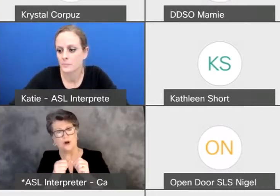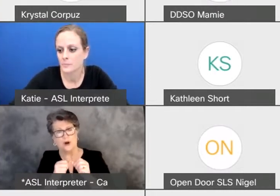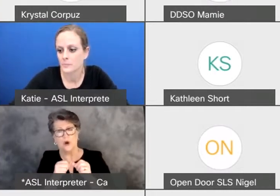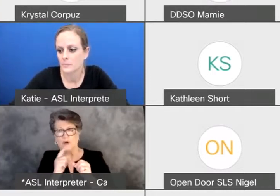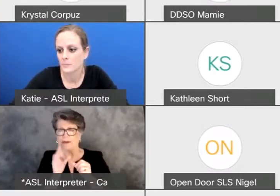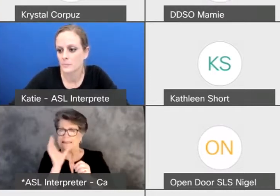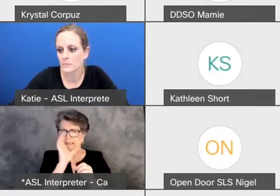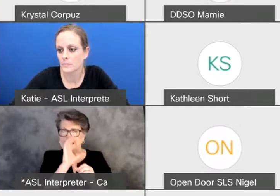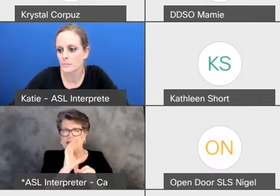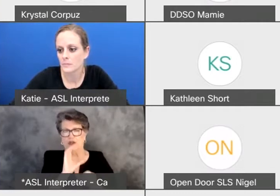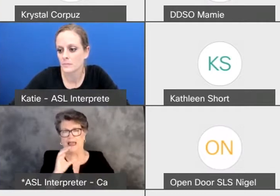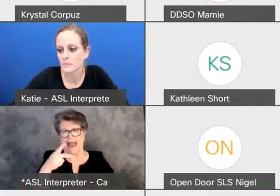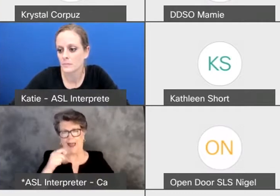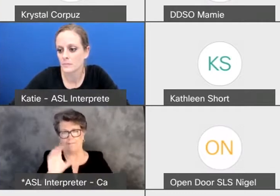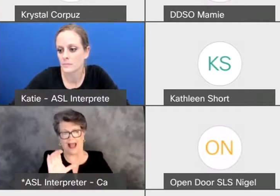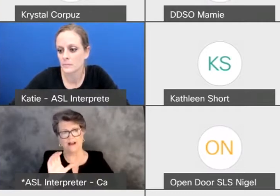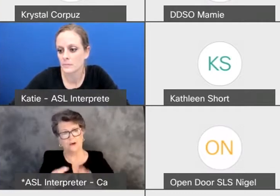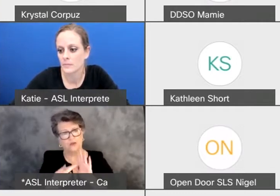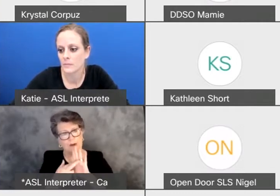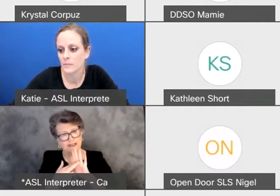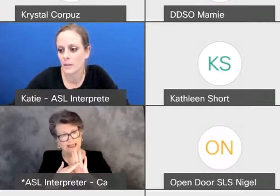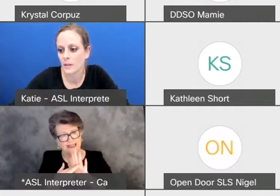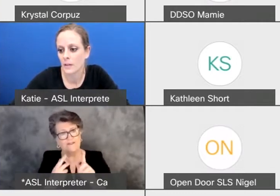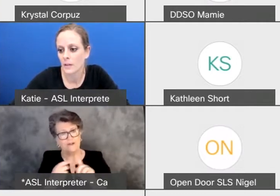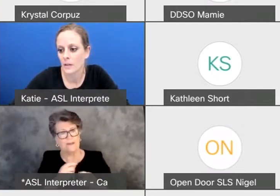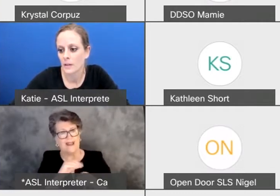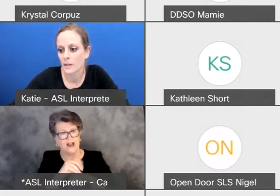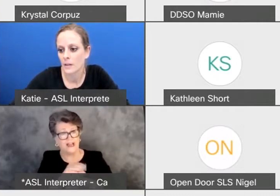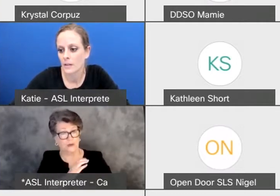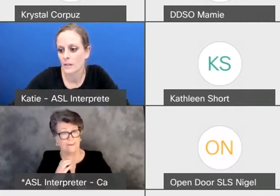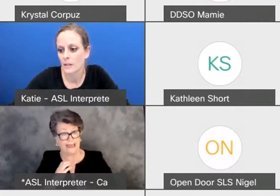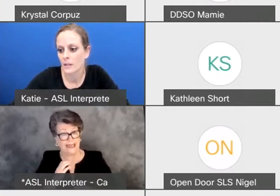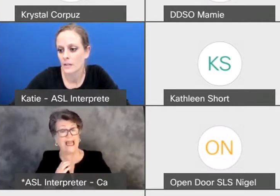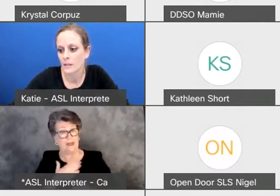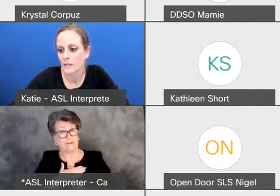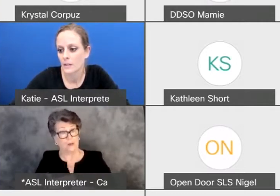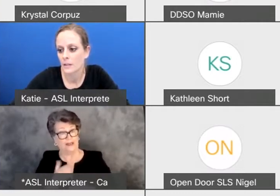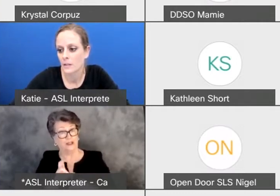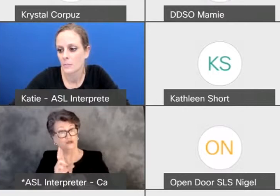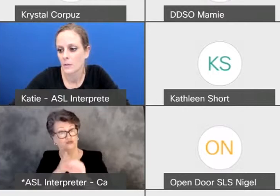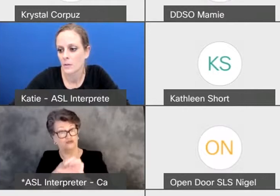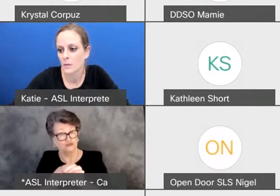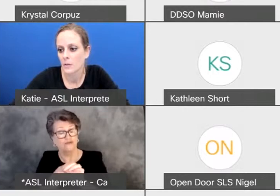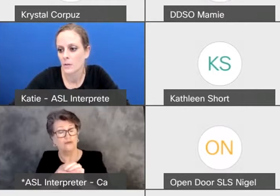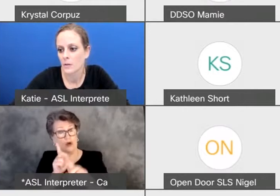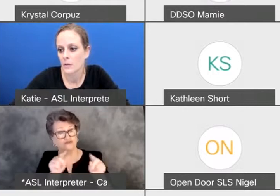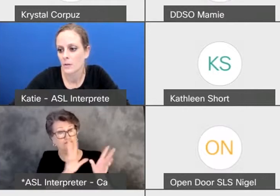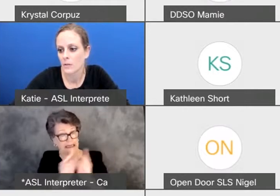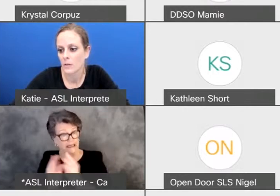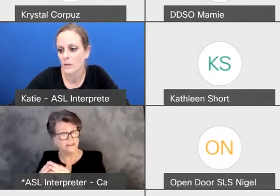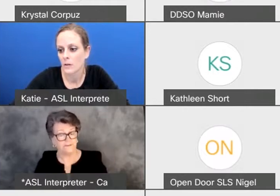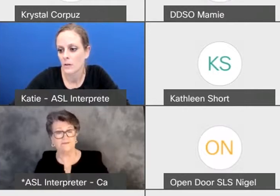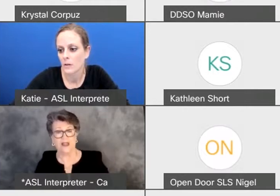PAC representative, so a representative from our provider advisory committee that would be willing to sit in on those different meetings. And so I'm